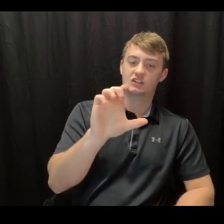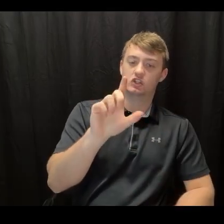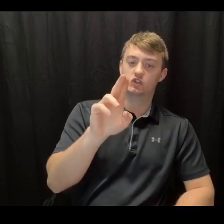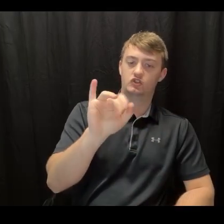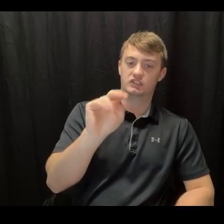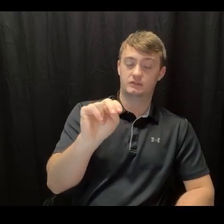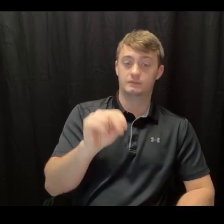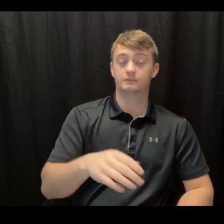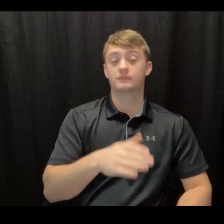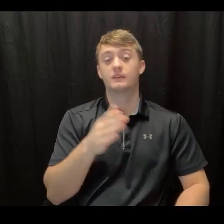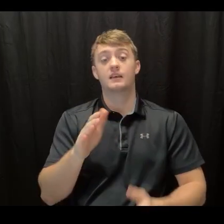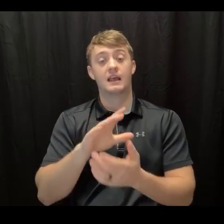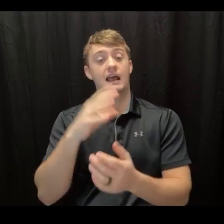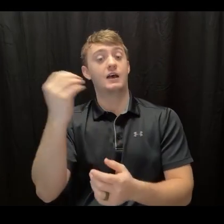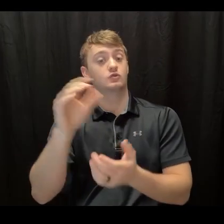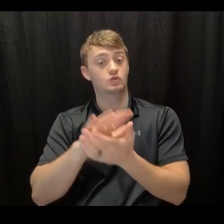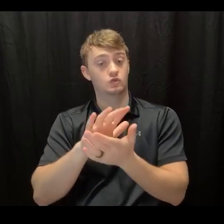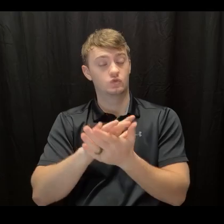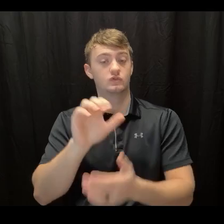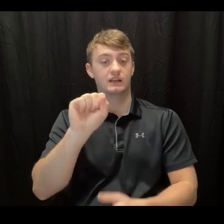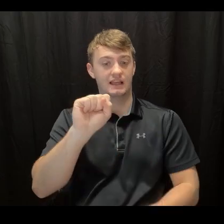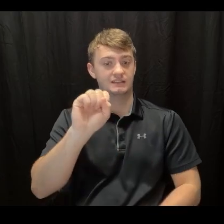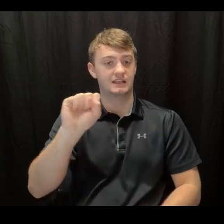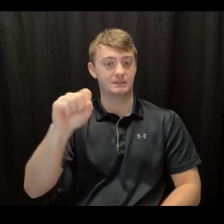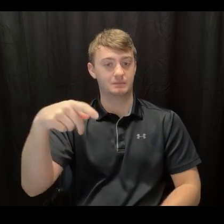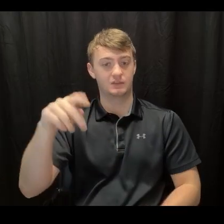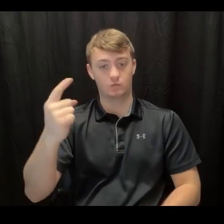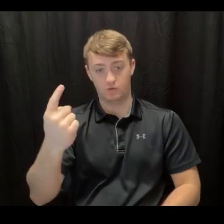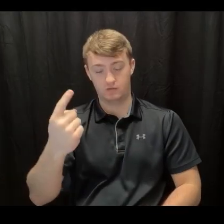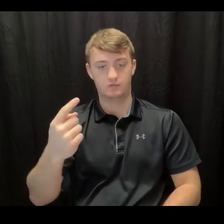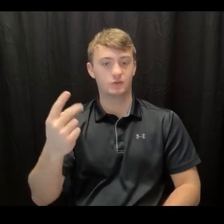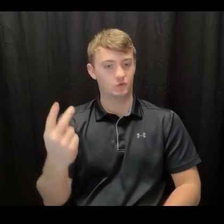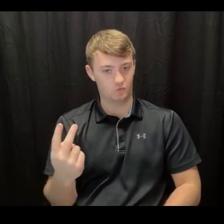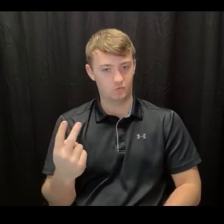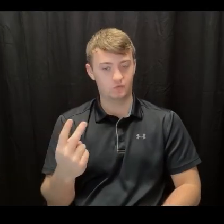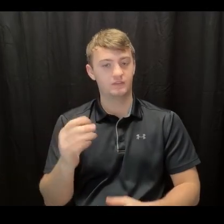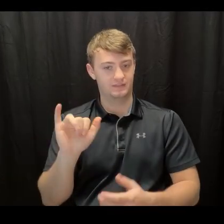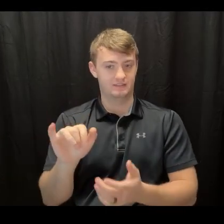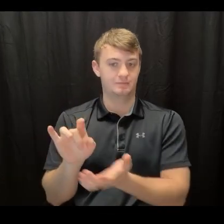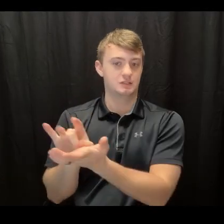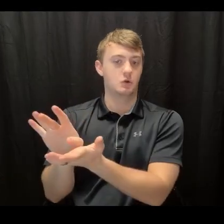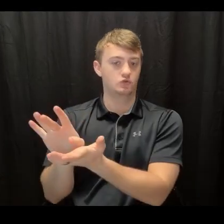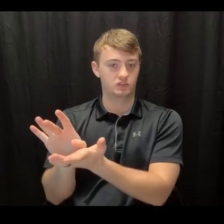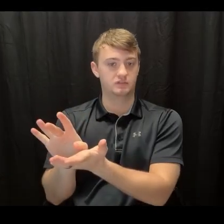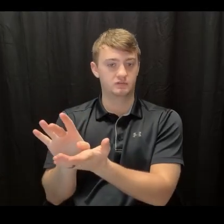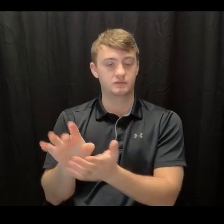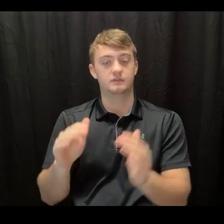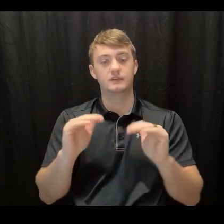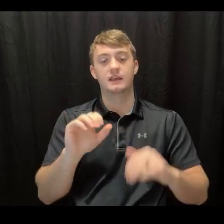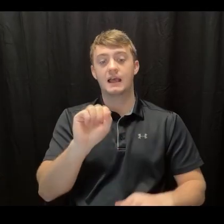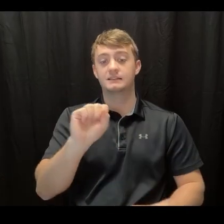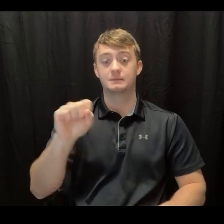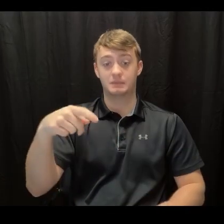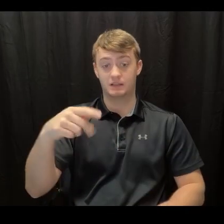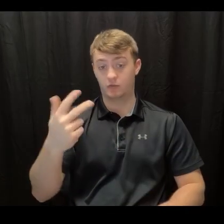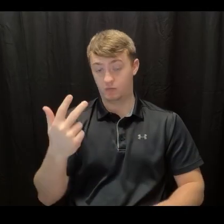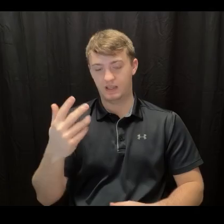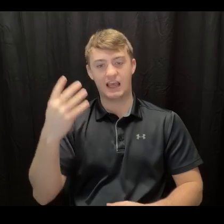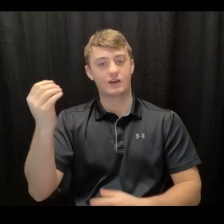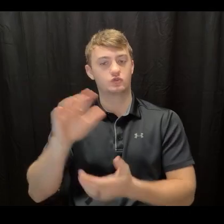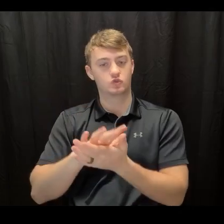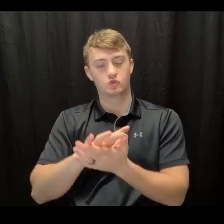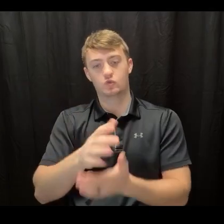seclusion. The out-of-school removals are SSP1 and 2, which are expulsions. SSP3